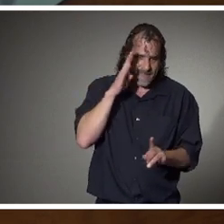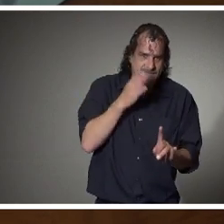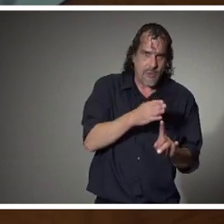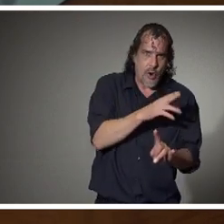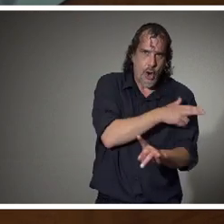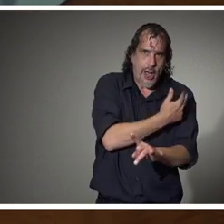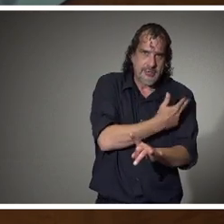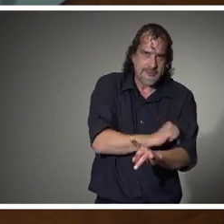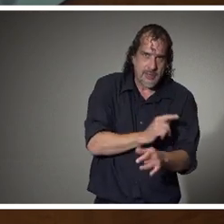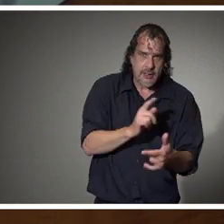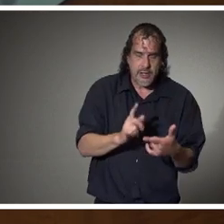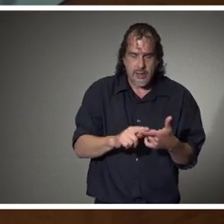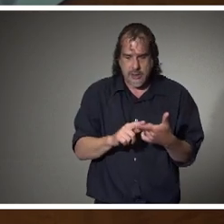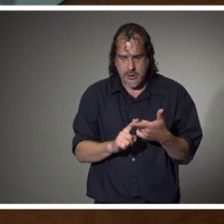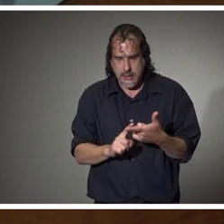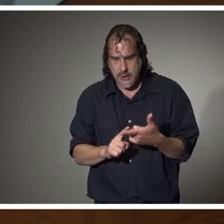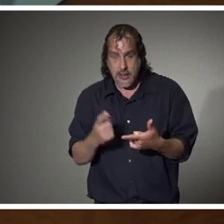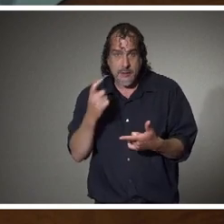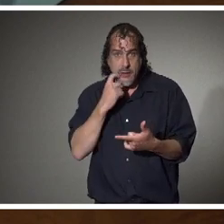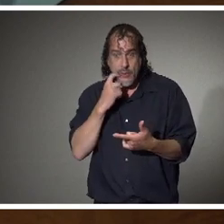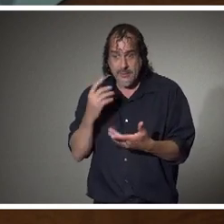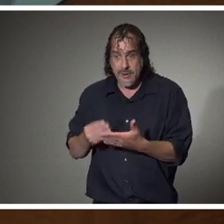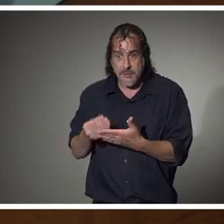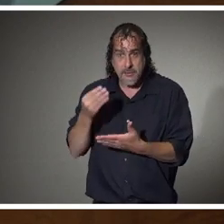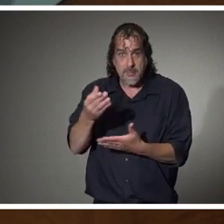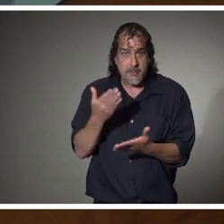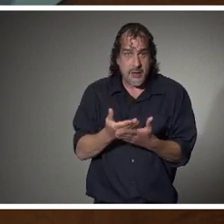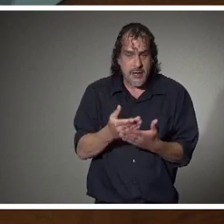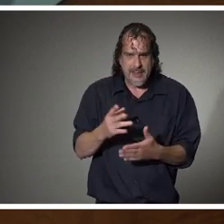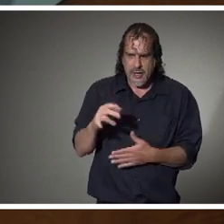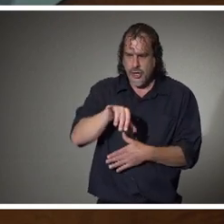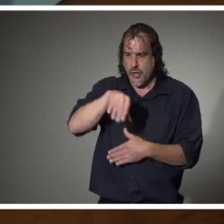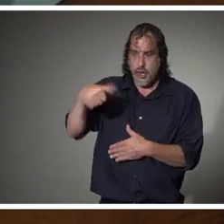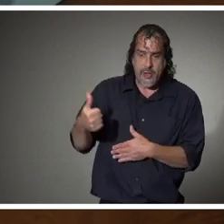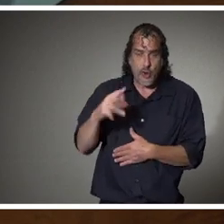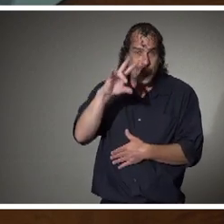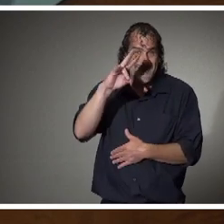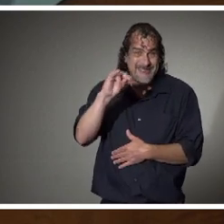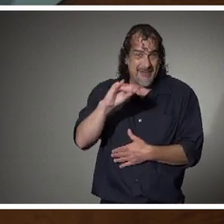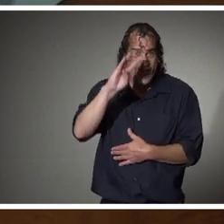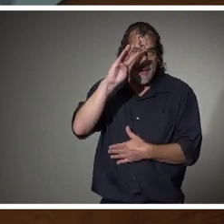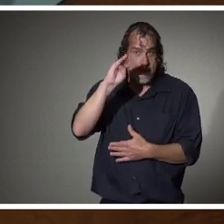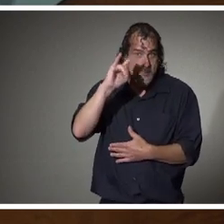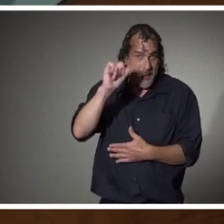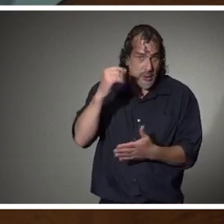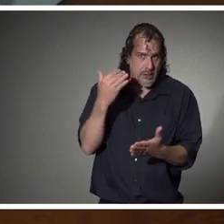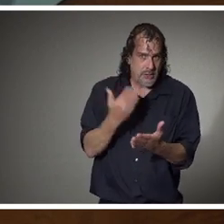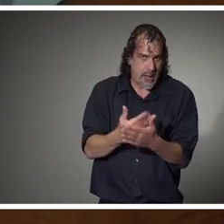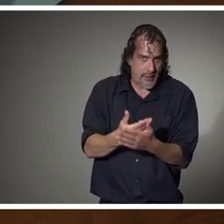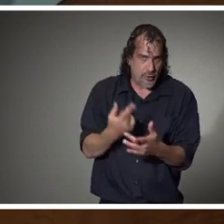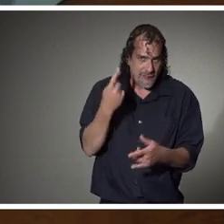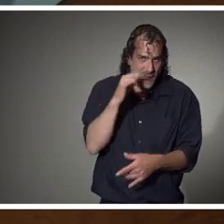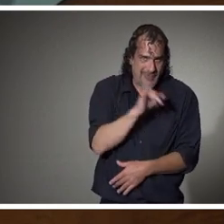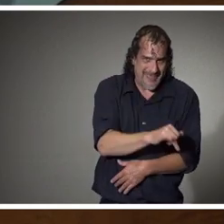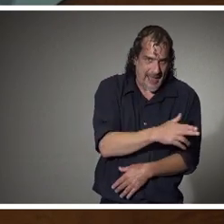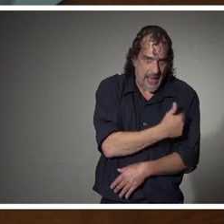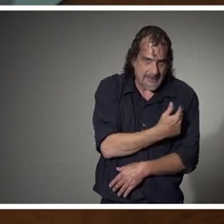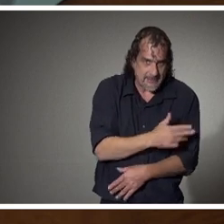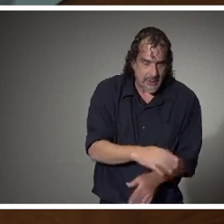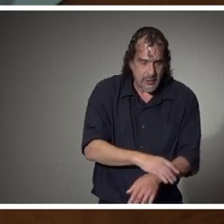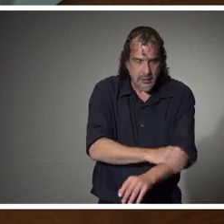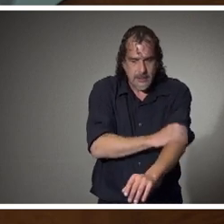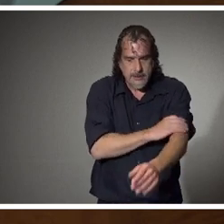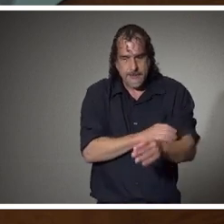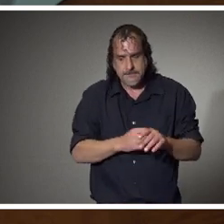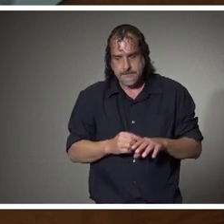In the supplemental that passed most recently, there was an additional $70 billion for hospitals. So now CARES Act plus CARES Act 2,